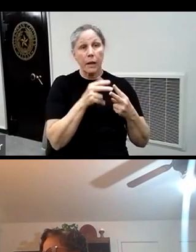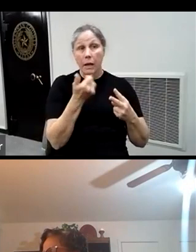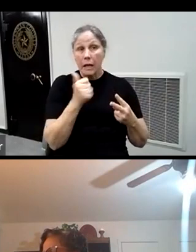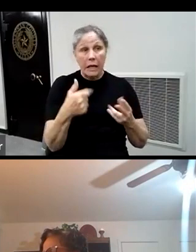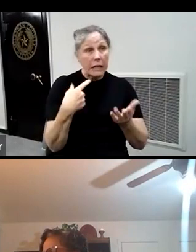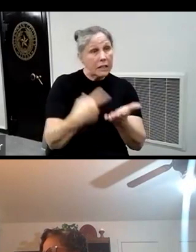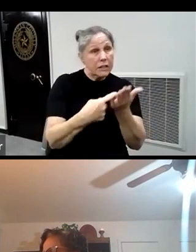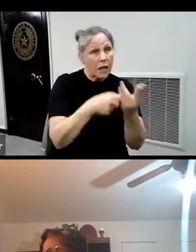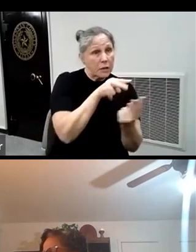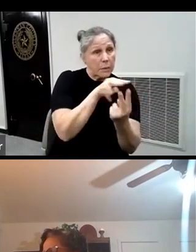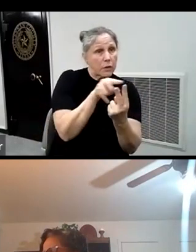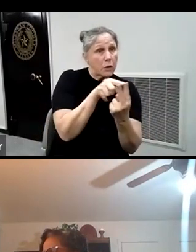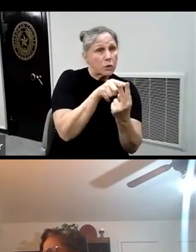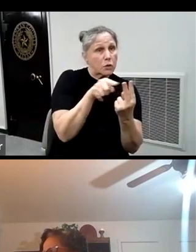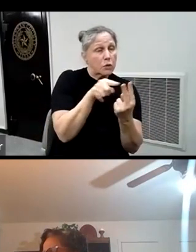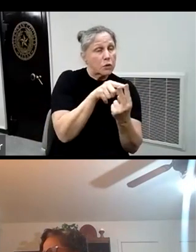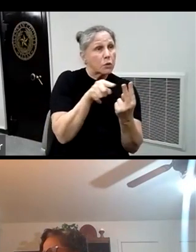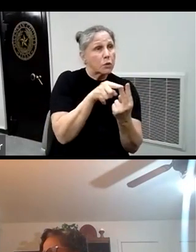Any discussion on this?